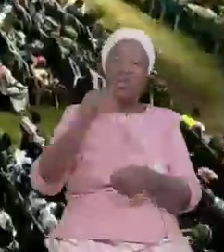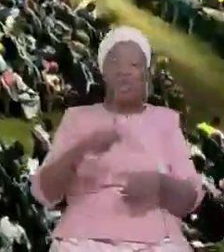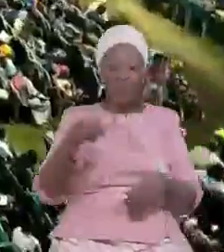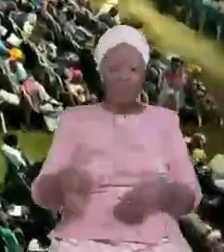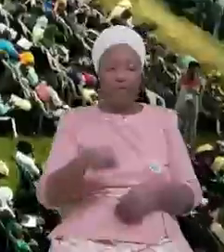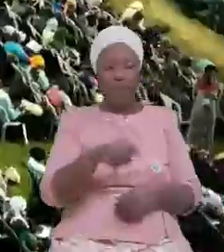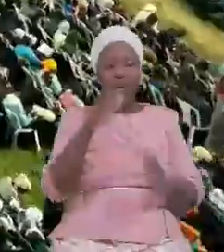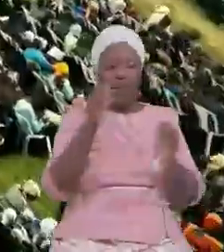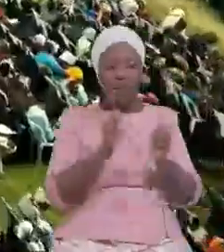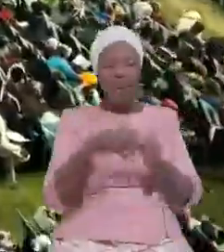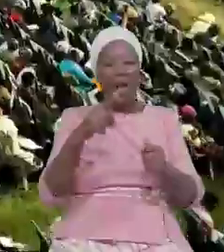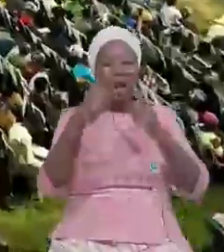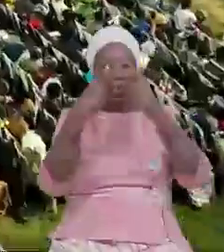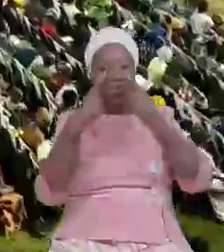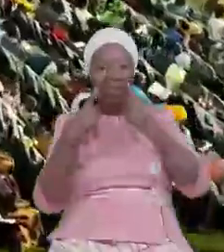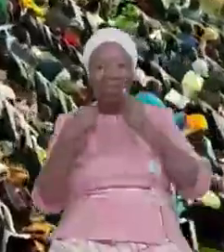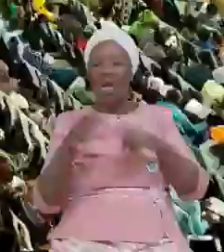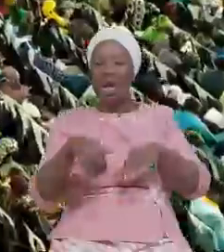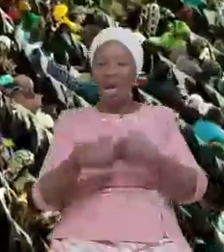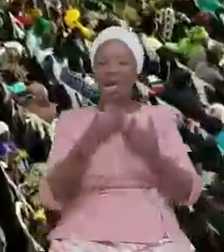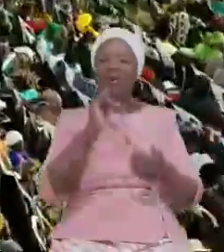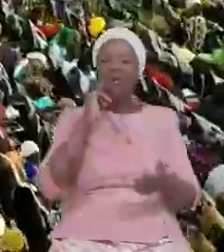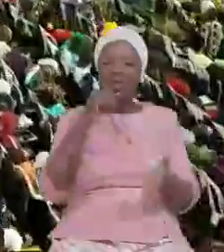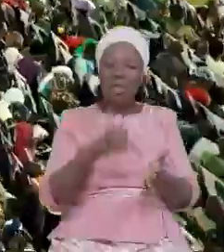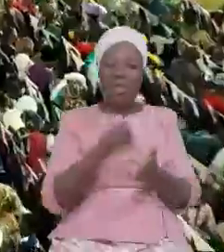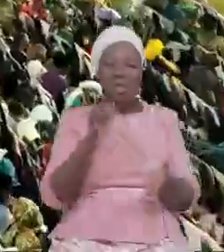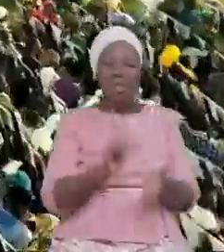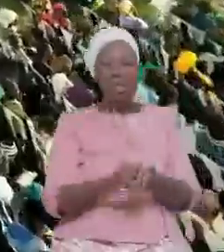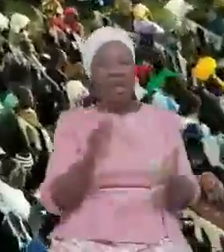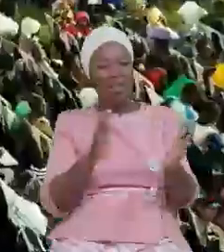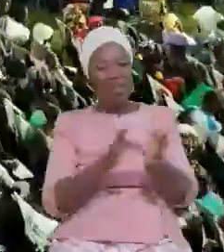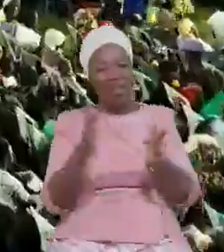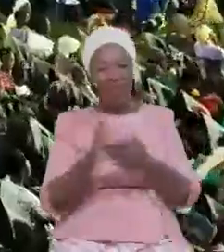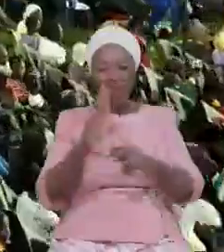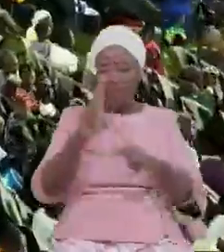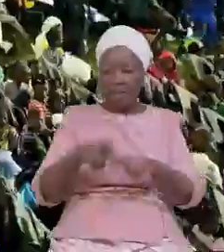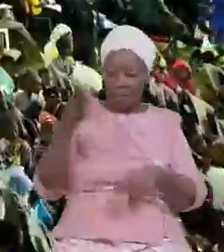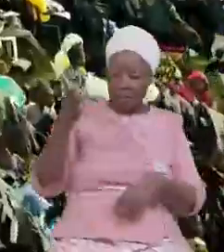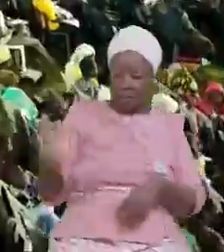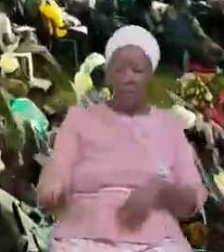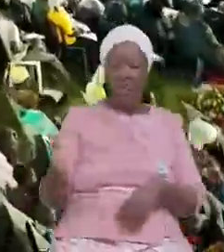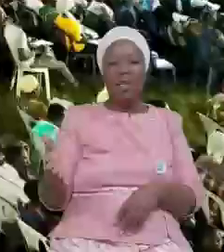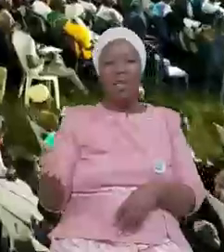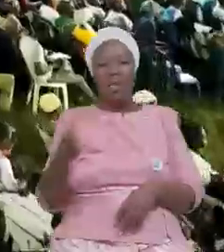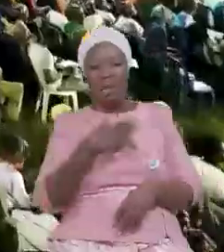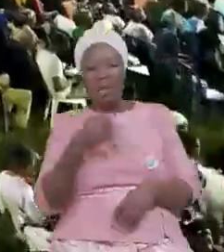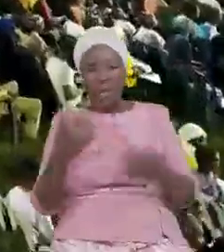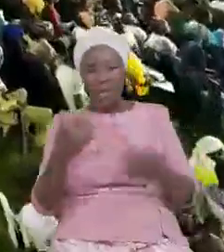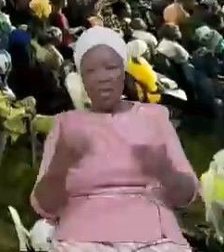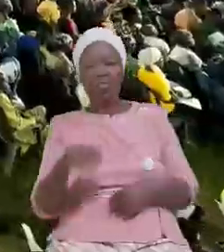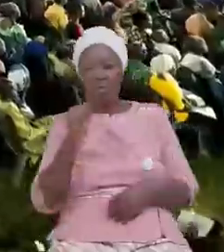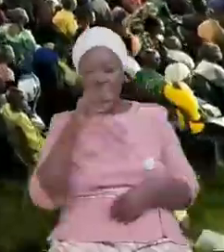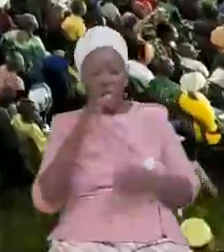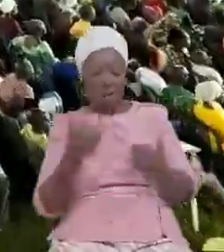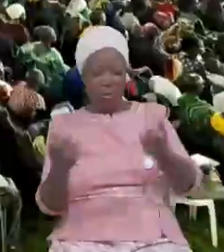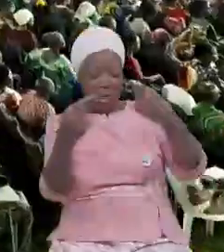it that Jesus sat there, and this woman came in,